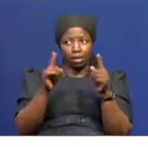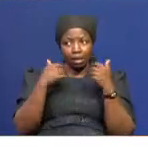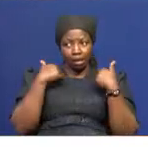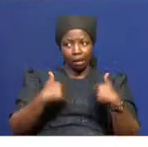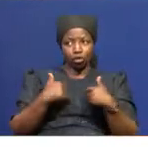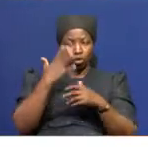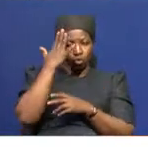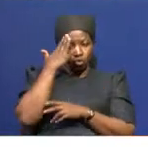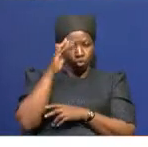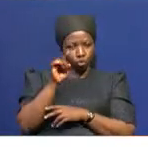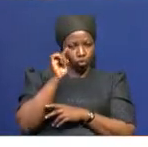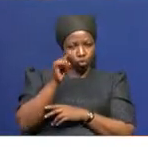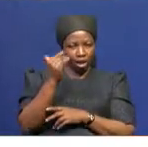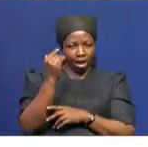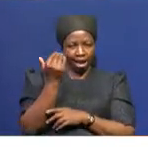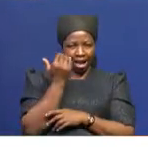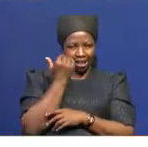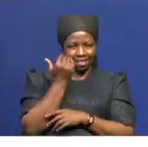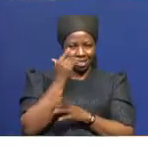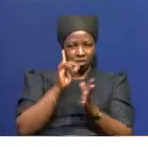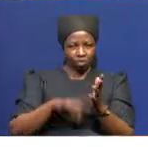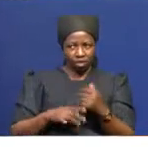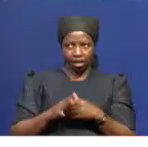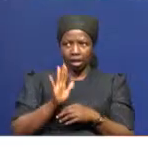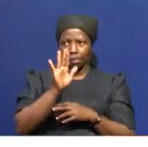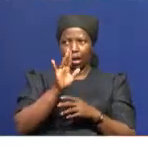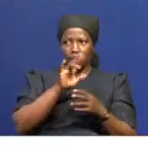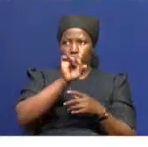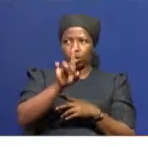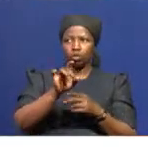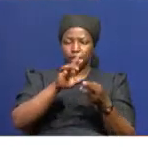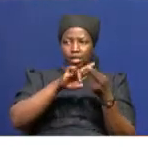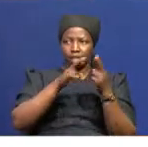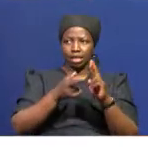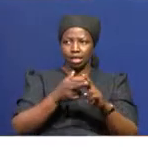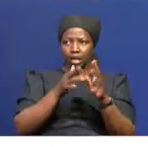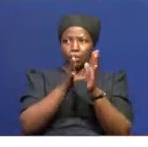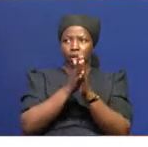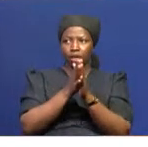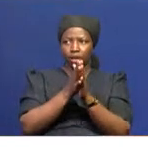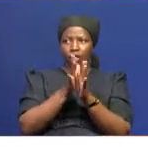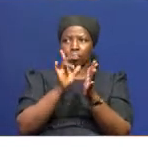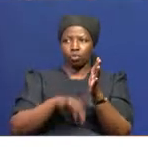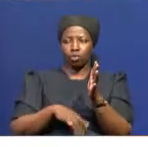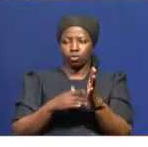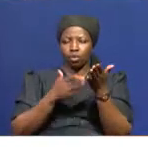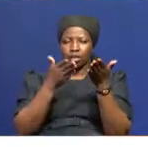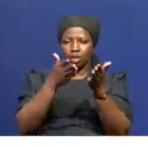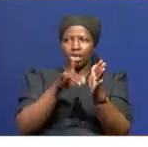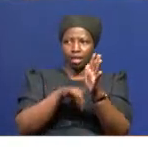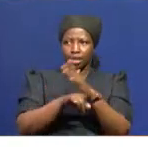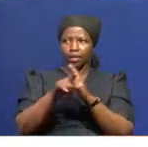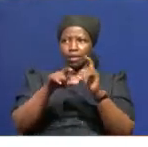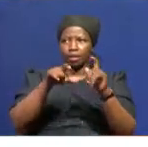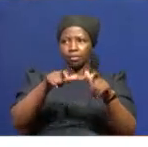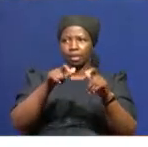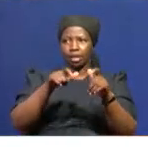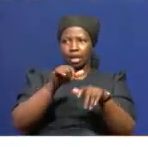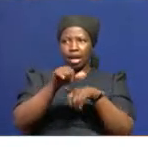know where you are going. Your question was related to what was in the media about